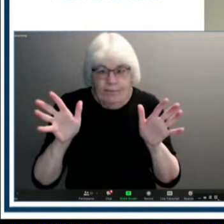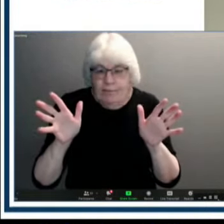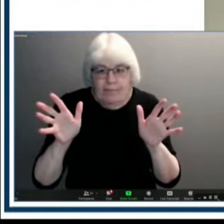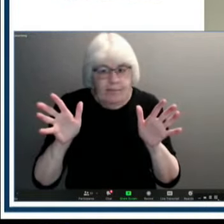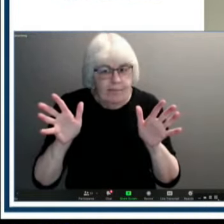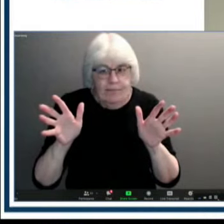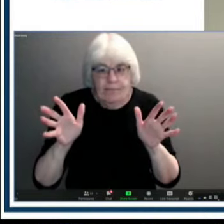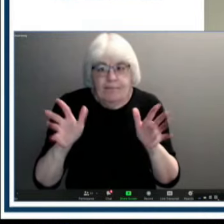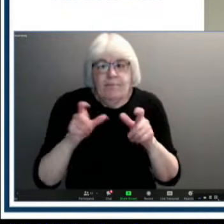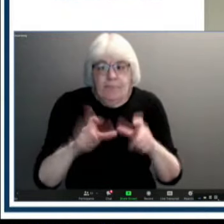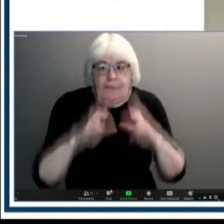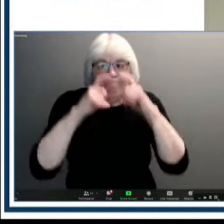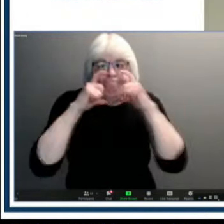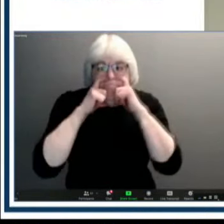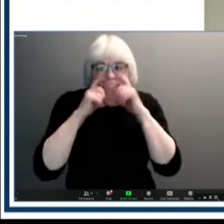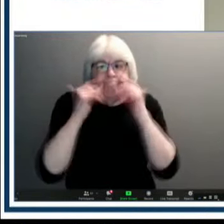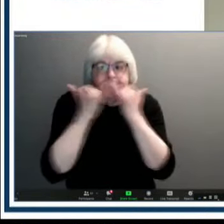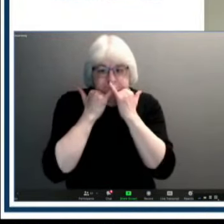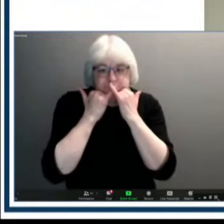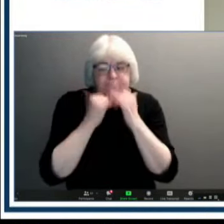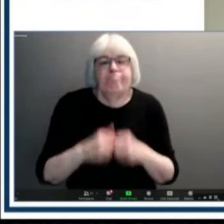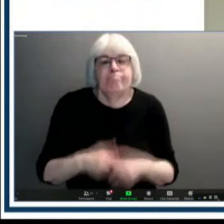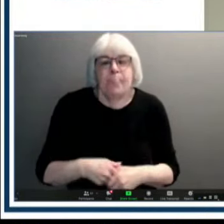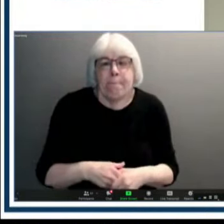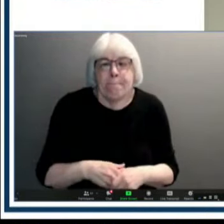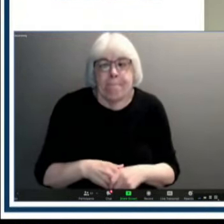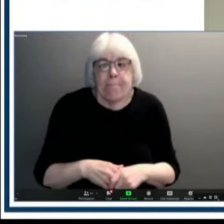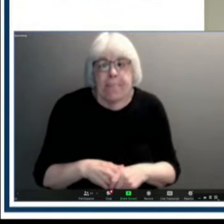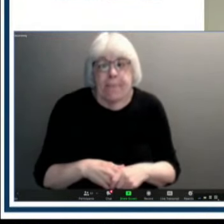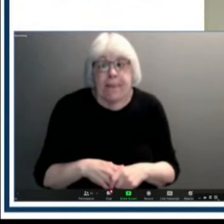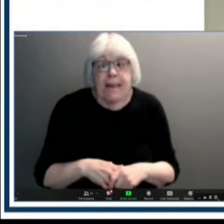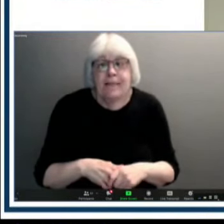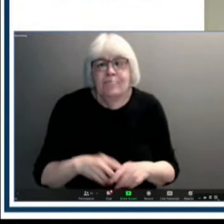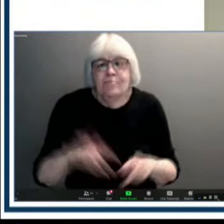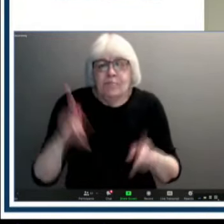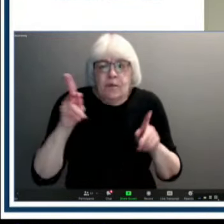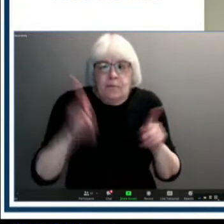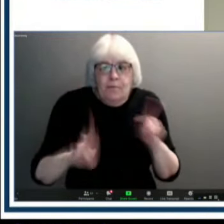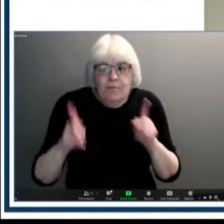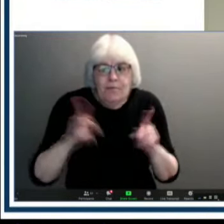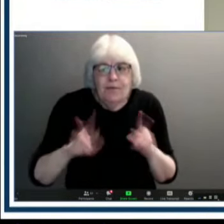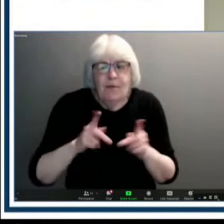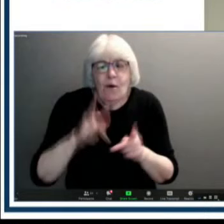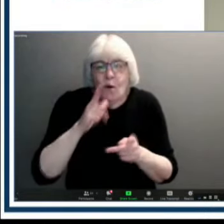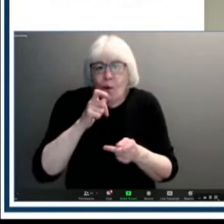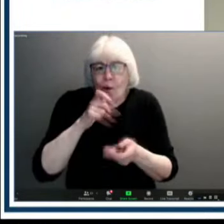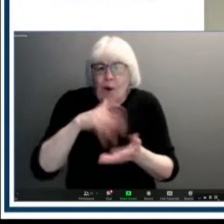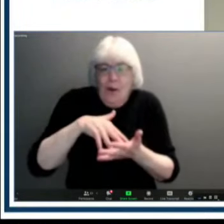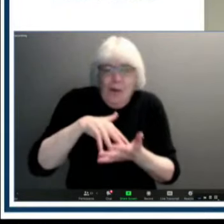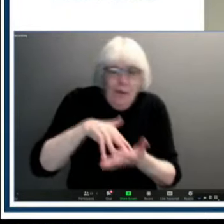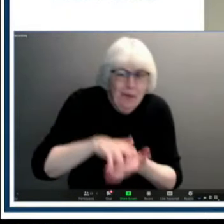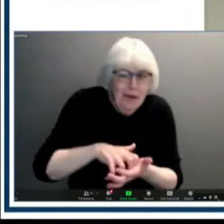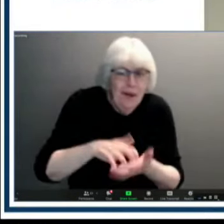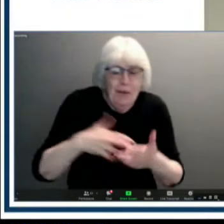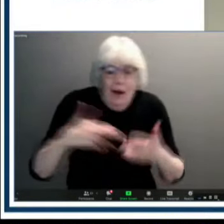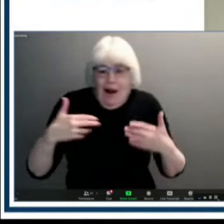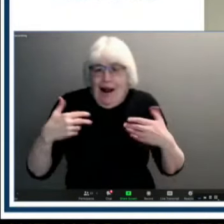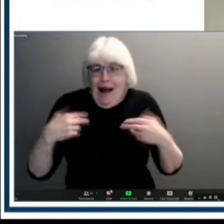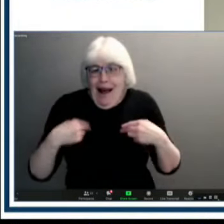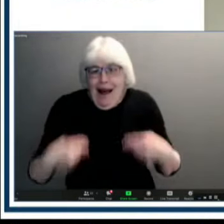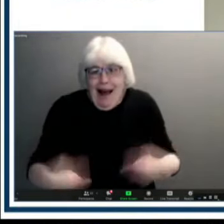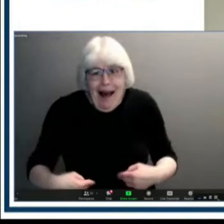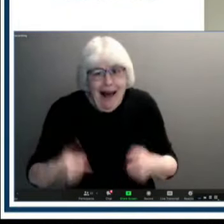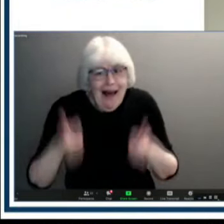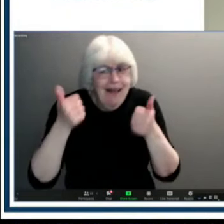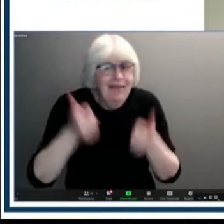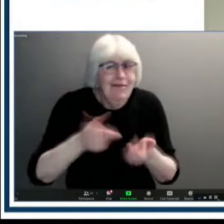need to make some changes to the restrictions that protect vulnerable residents in long-term care homes. We will now have a limit of